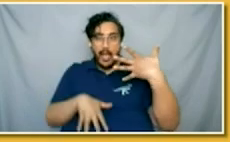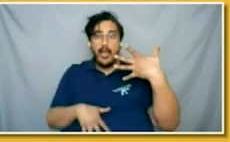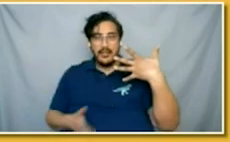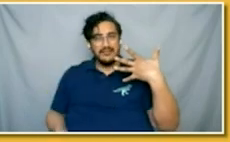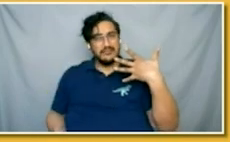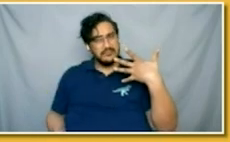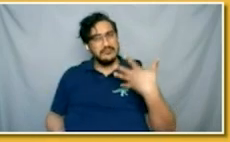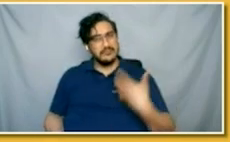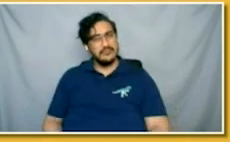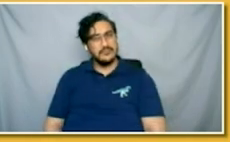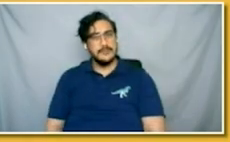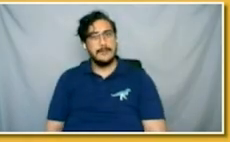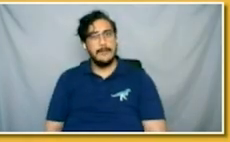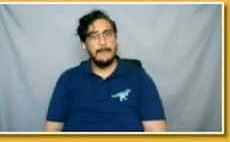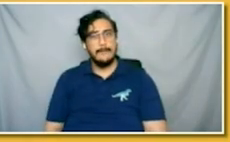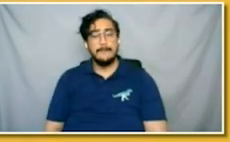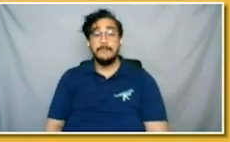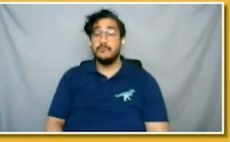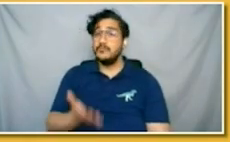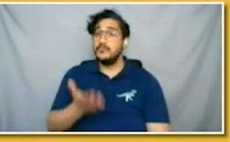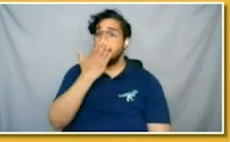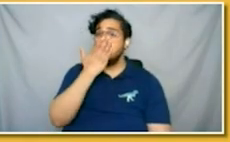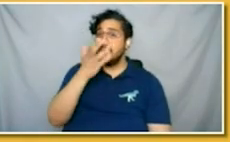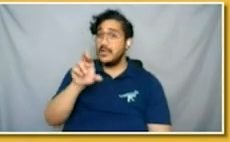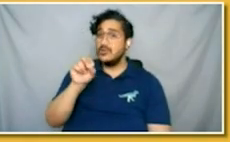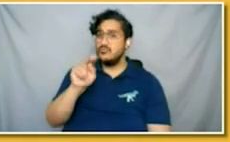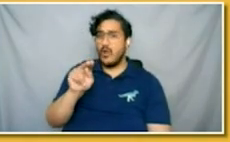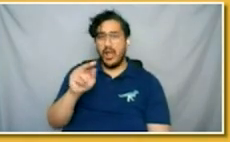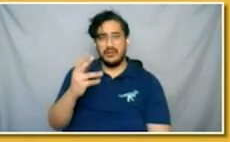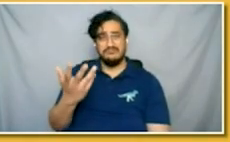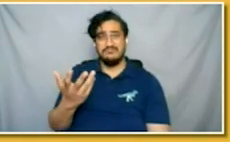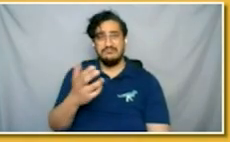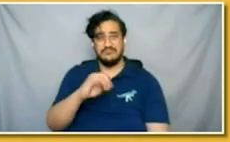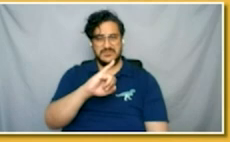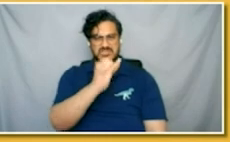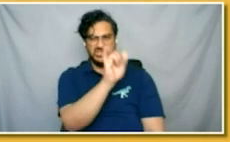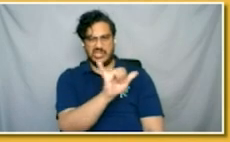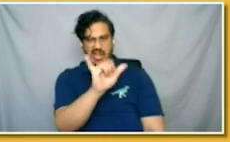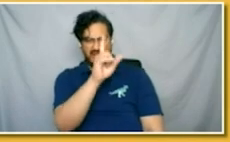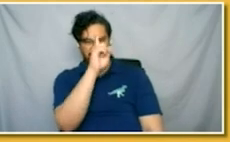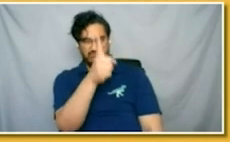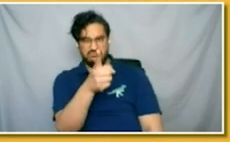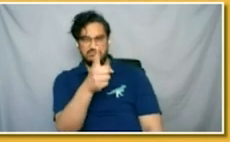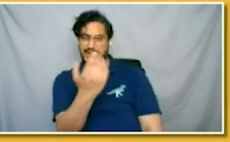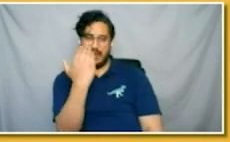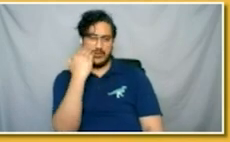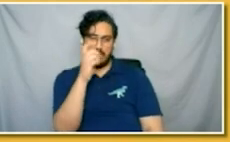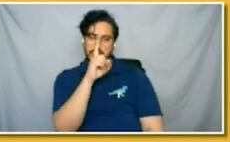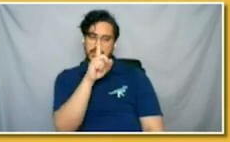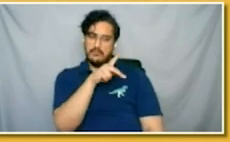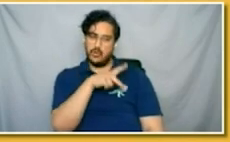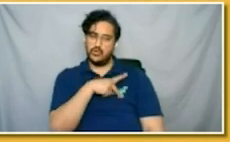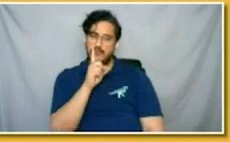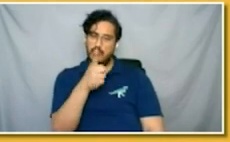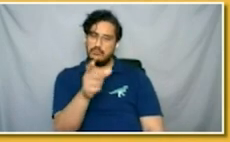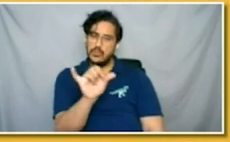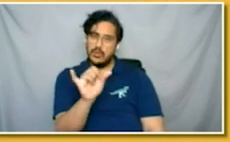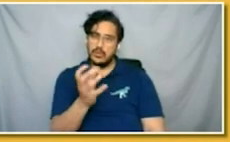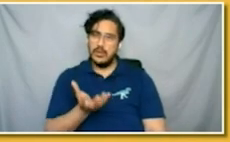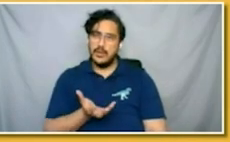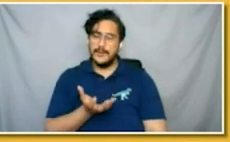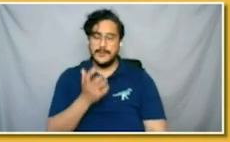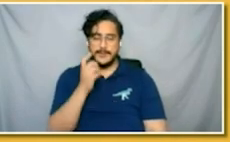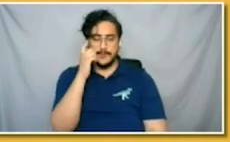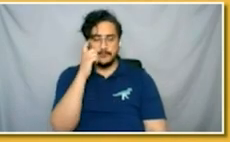Thank you, Ron. And Jay, for you, I know this was also very personal for you as well, because in a part